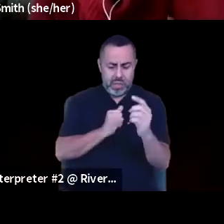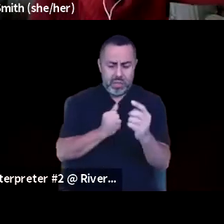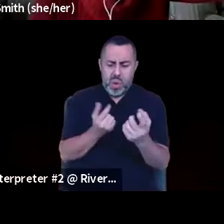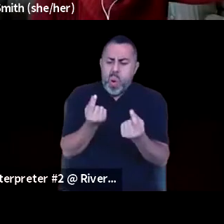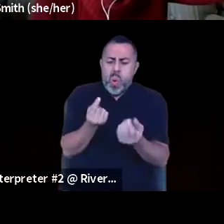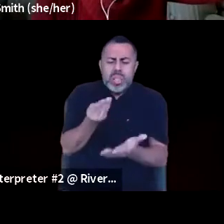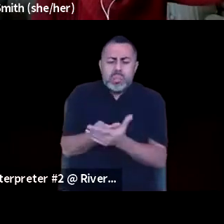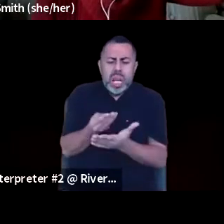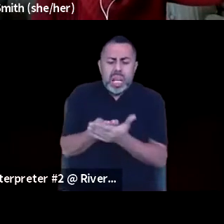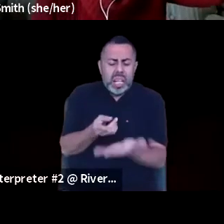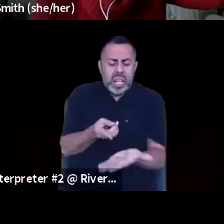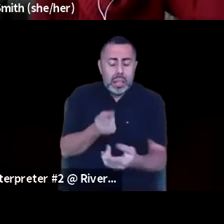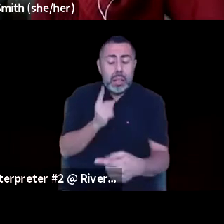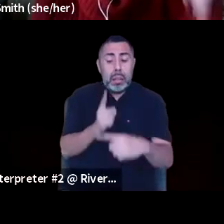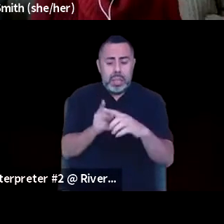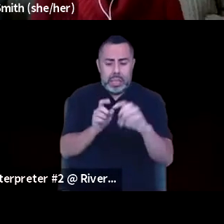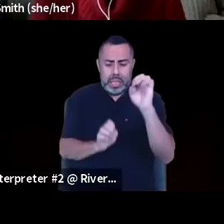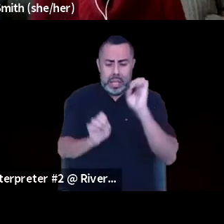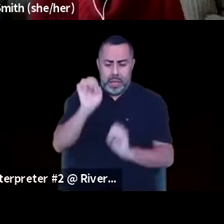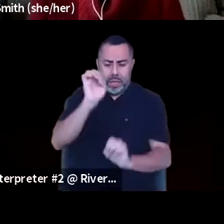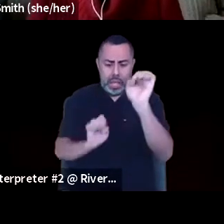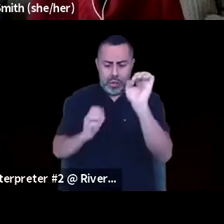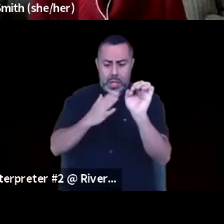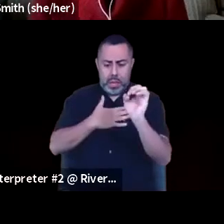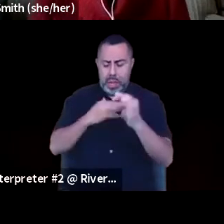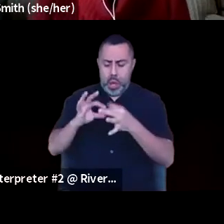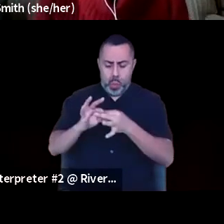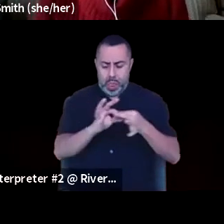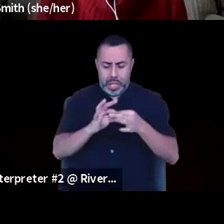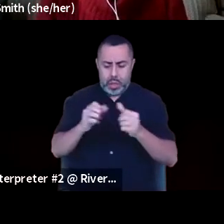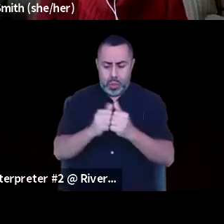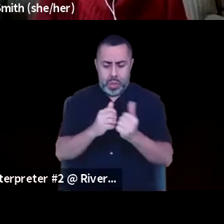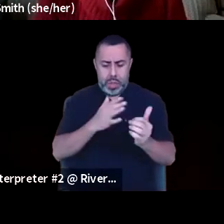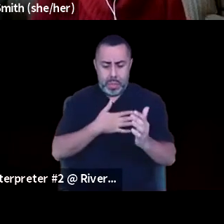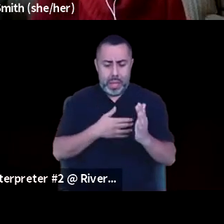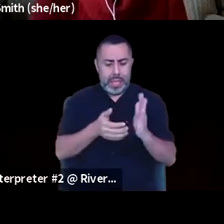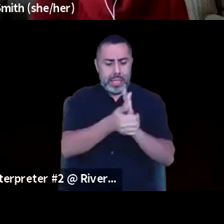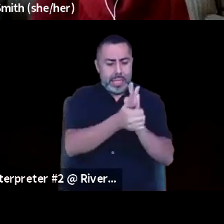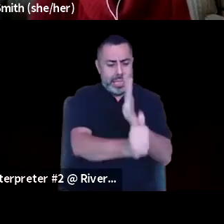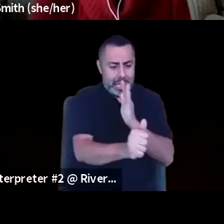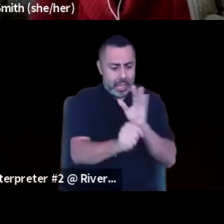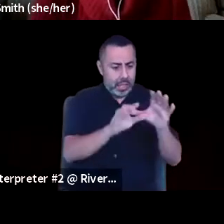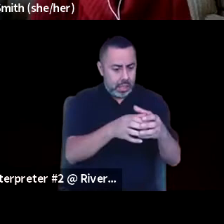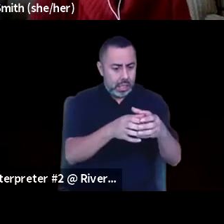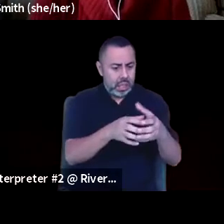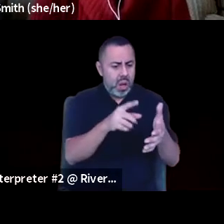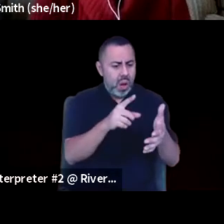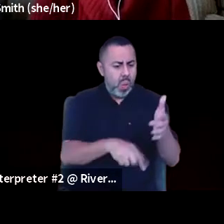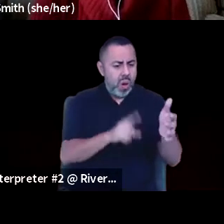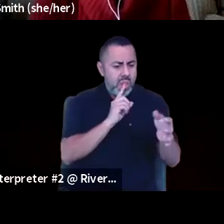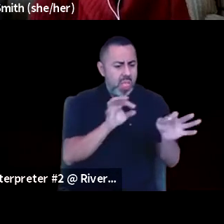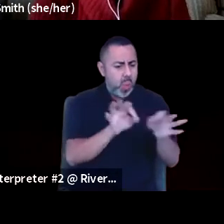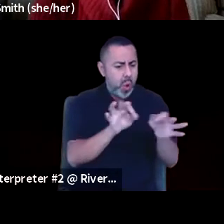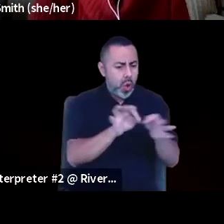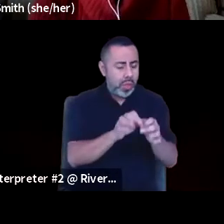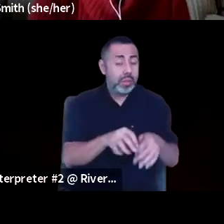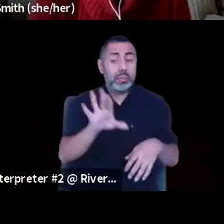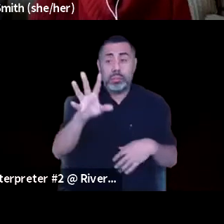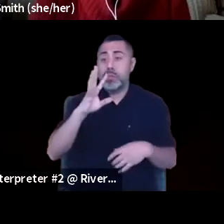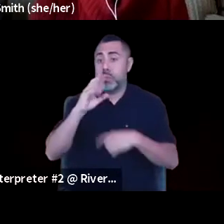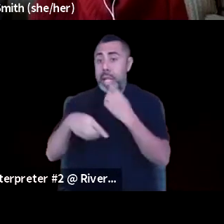what my skill set is worth. Now, talking about money, which I just did, is really complicated, brings up a